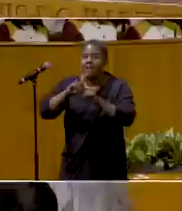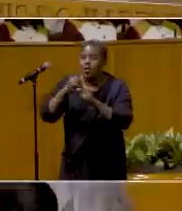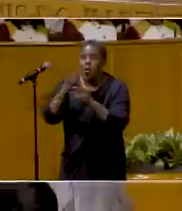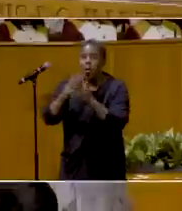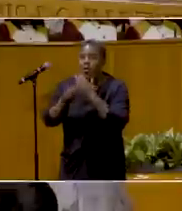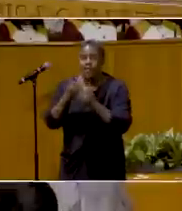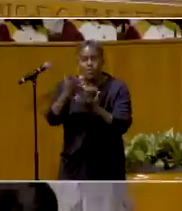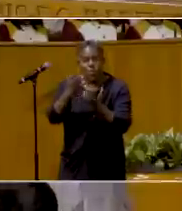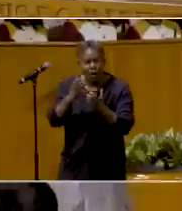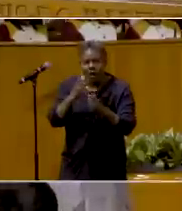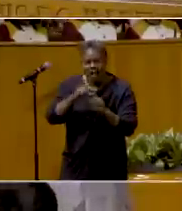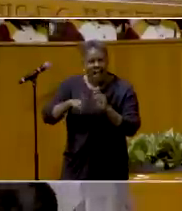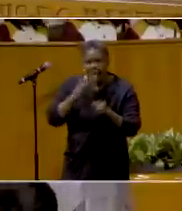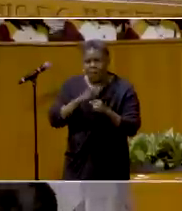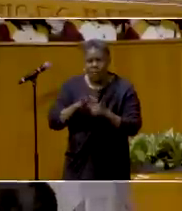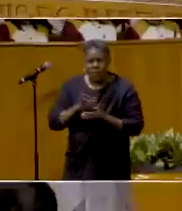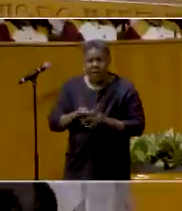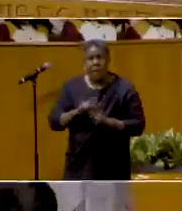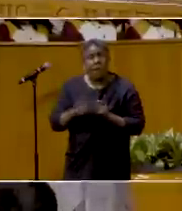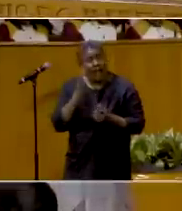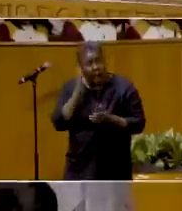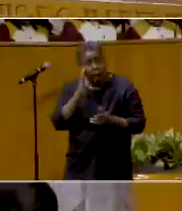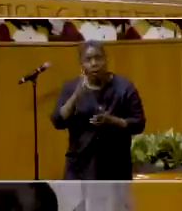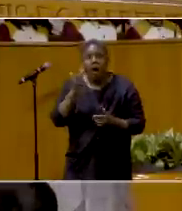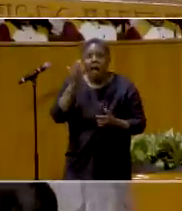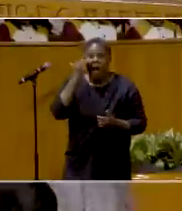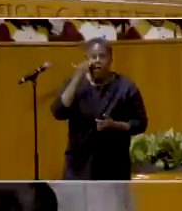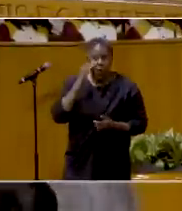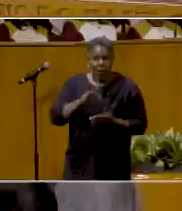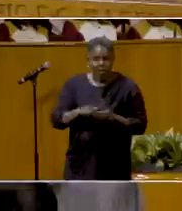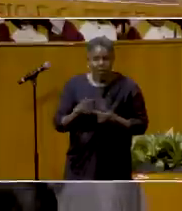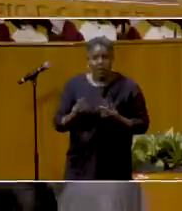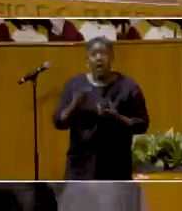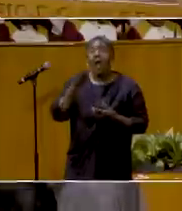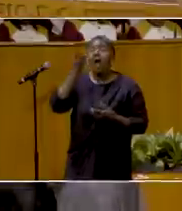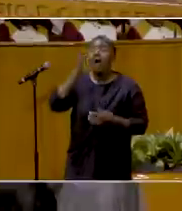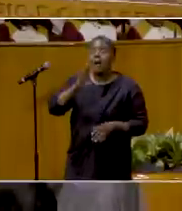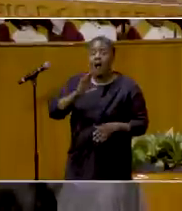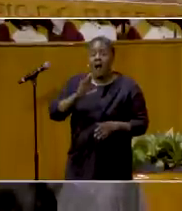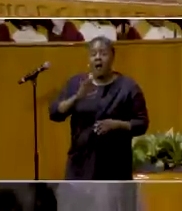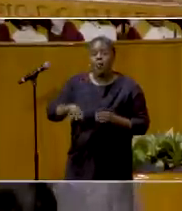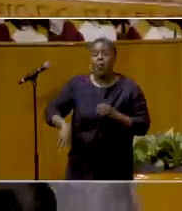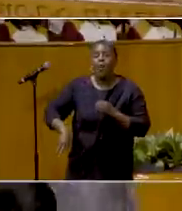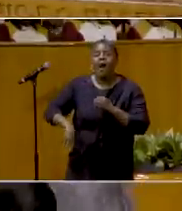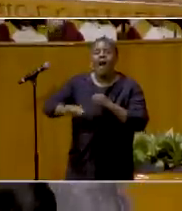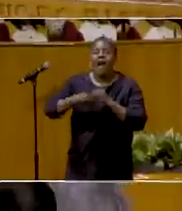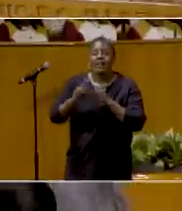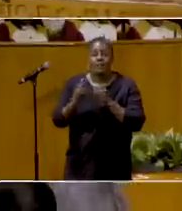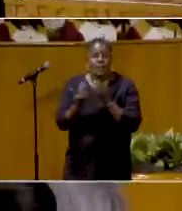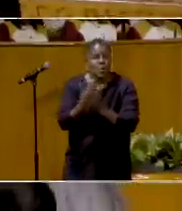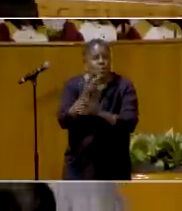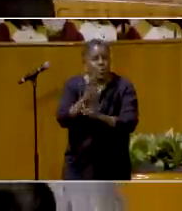want. But I promise you this, God adds something back to our lives.